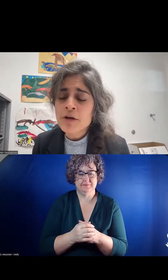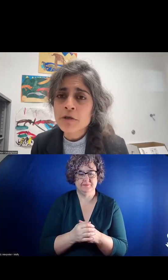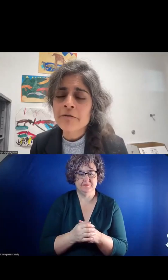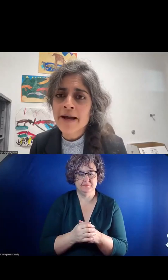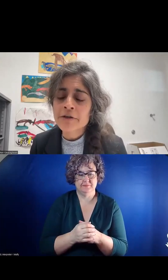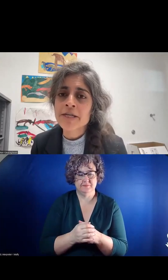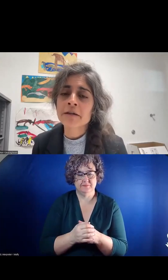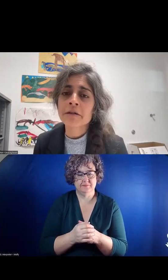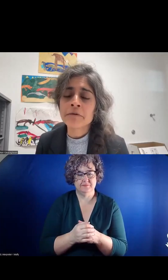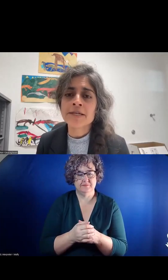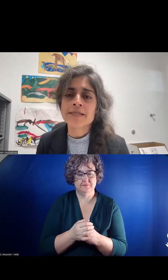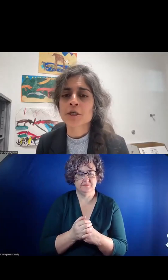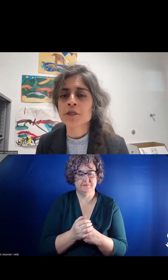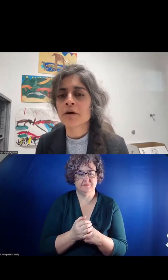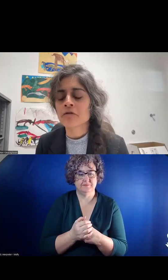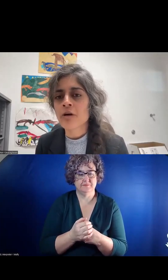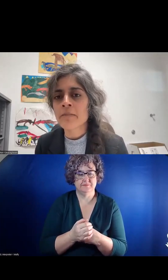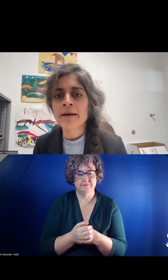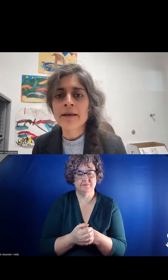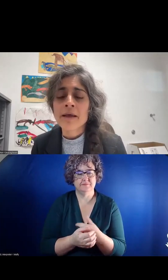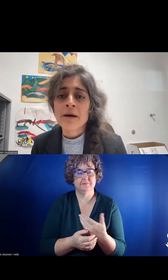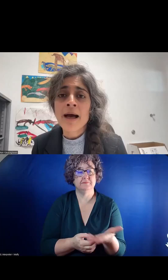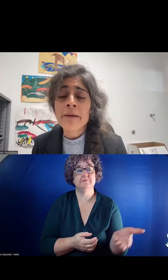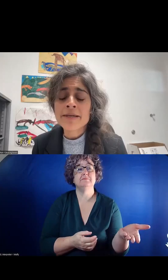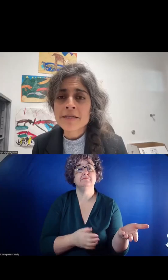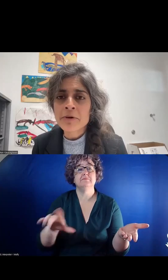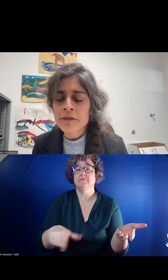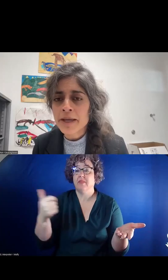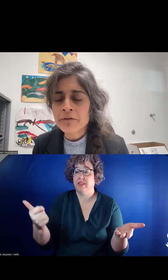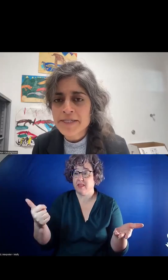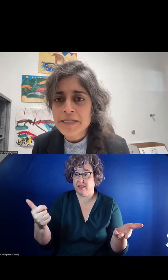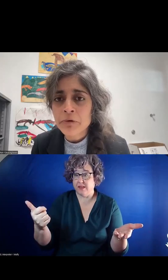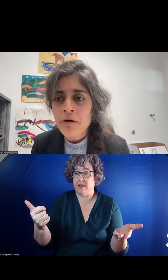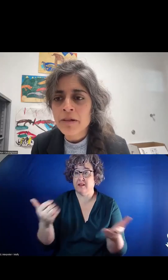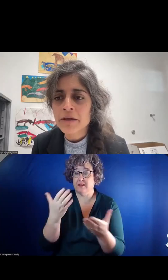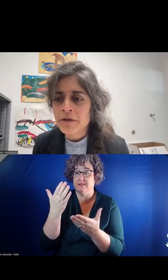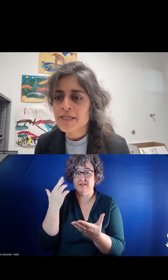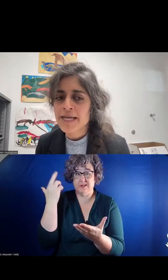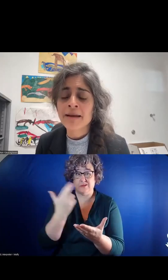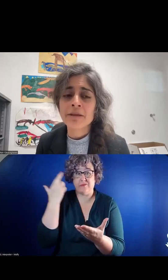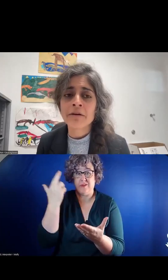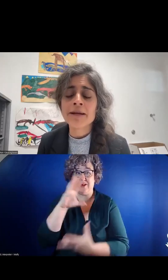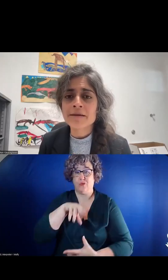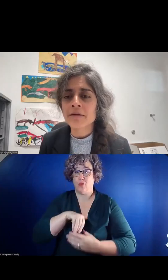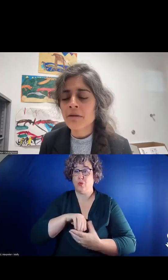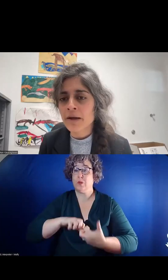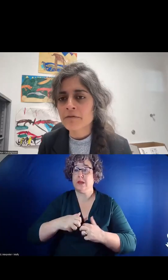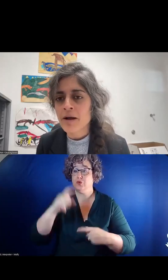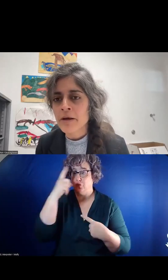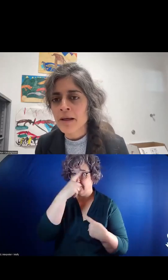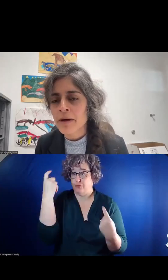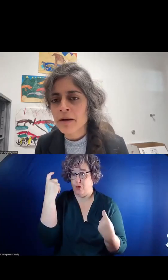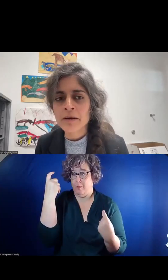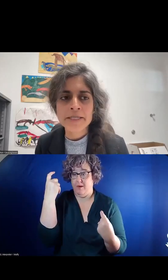Other structural factors include this issue of trauma. This is one of the main reasons we're all here today. There is a lot